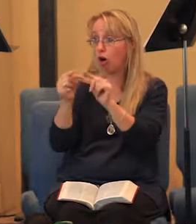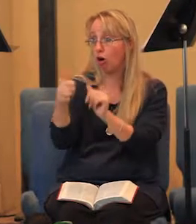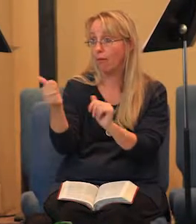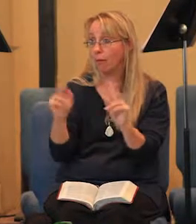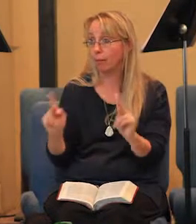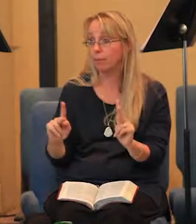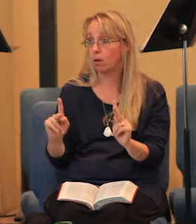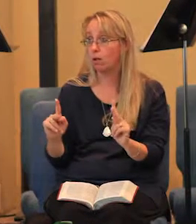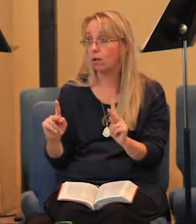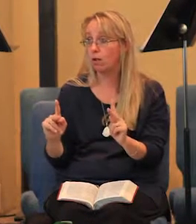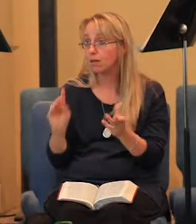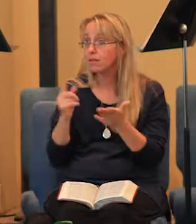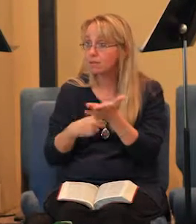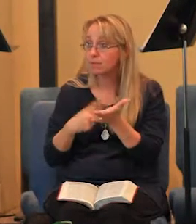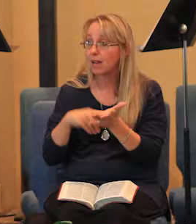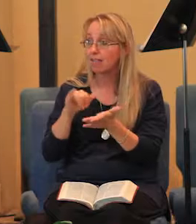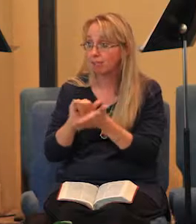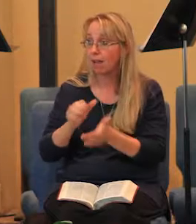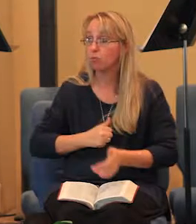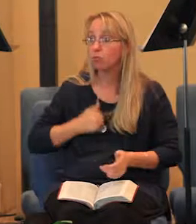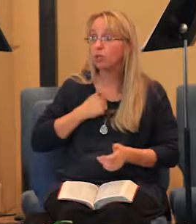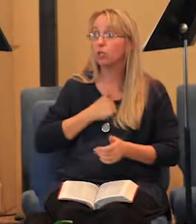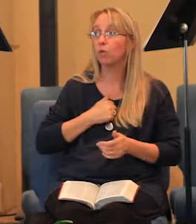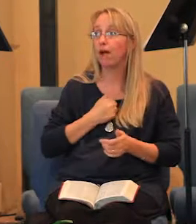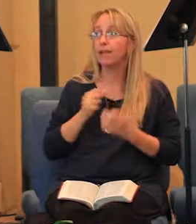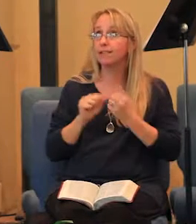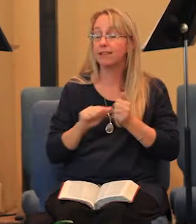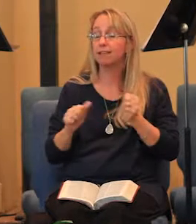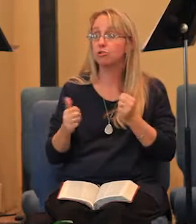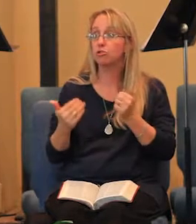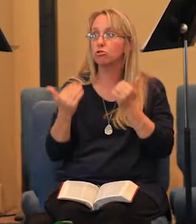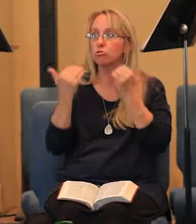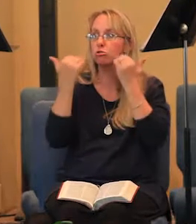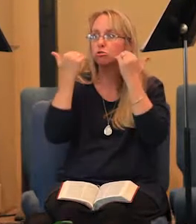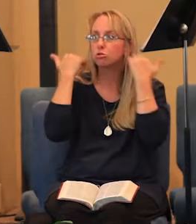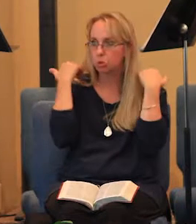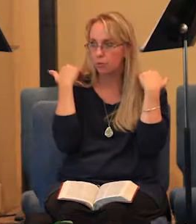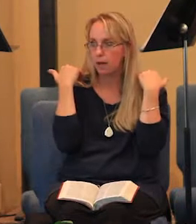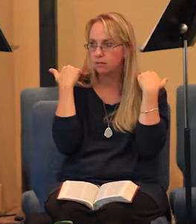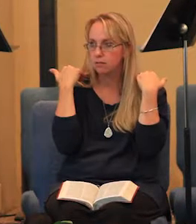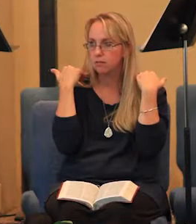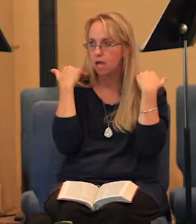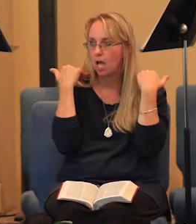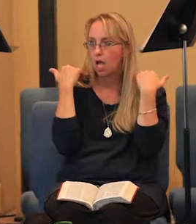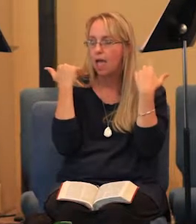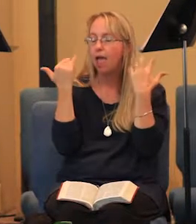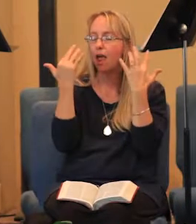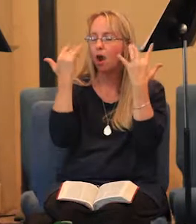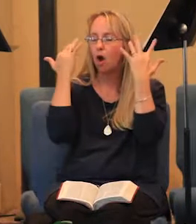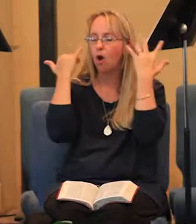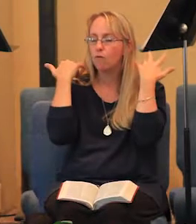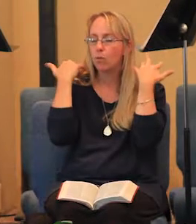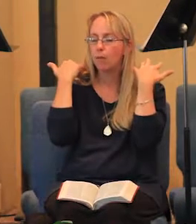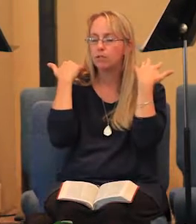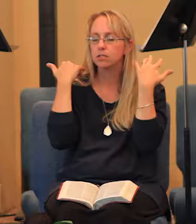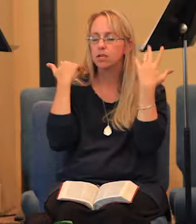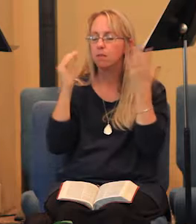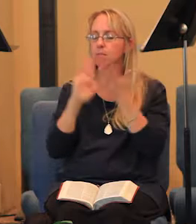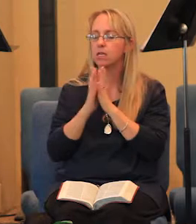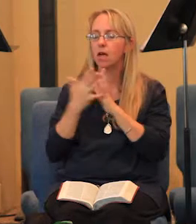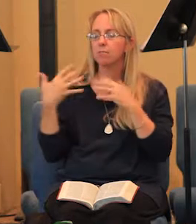things. And sometimes that regret can consume us and overwhelm us and become